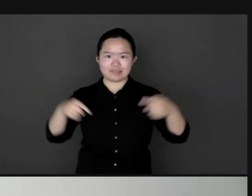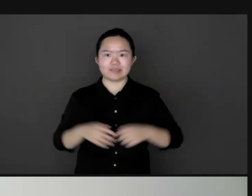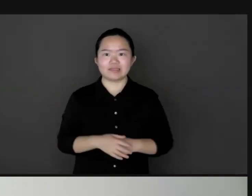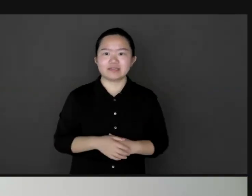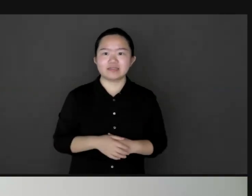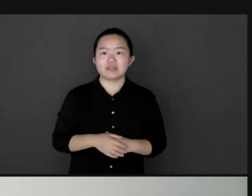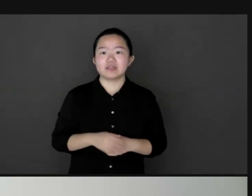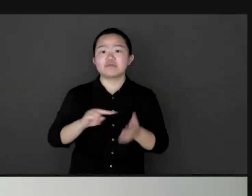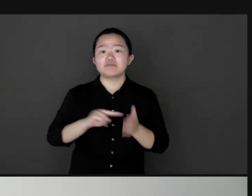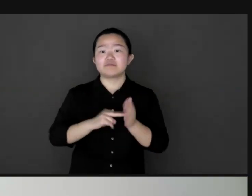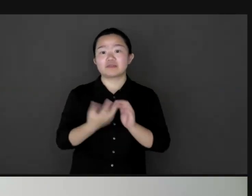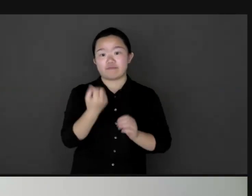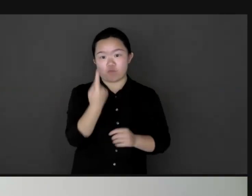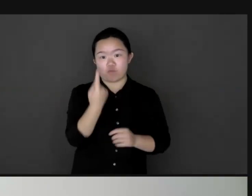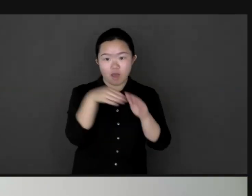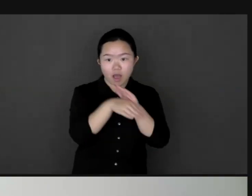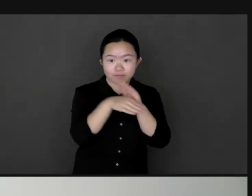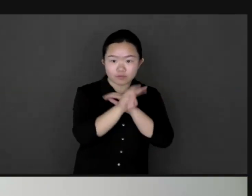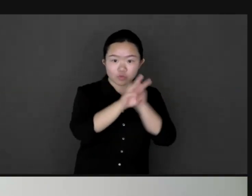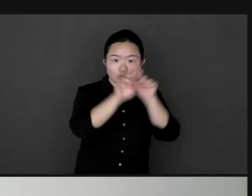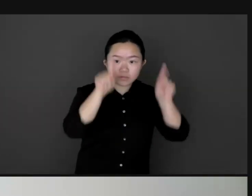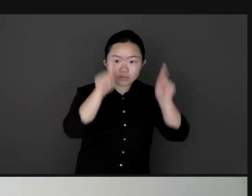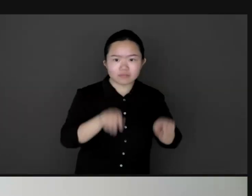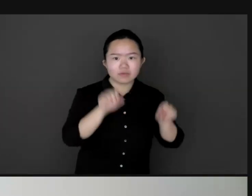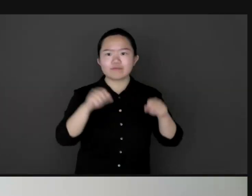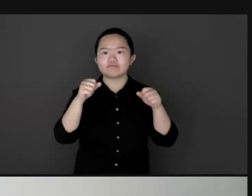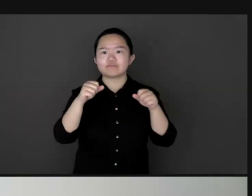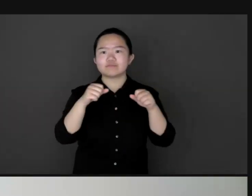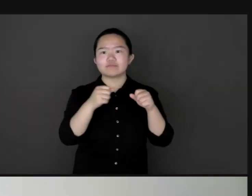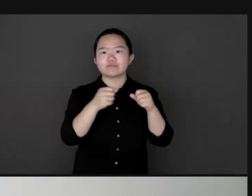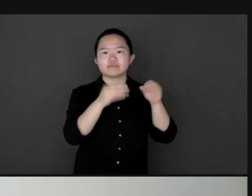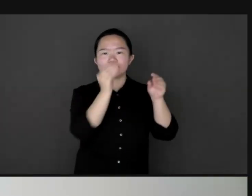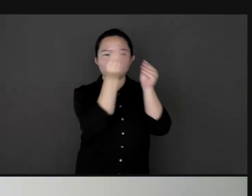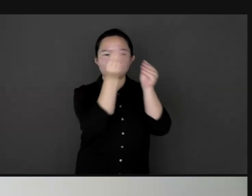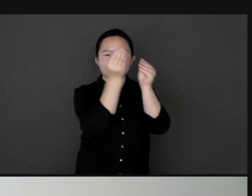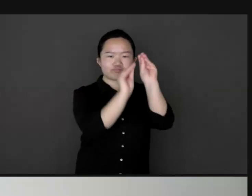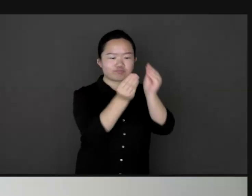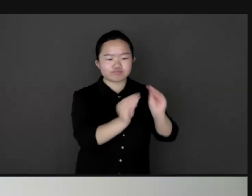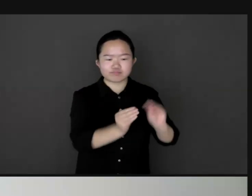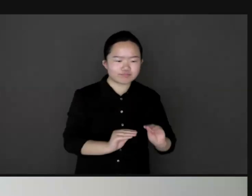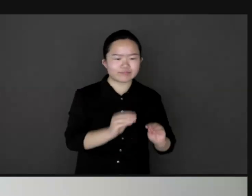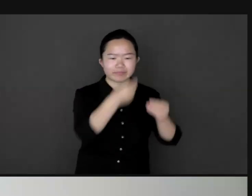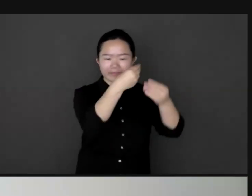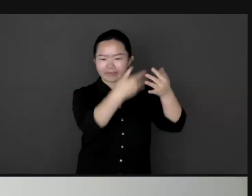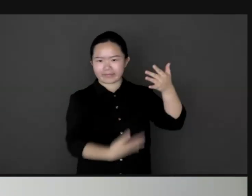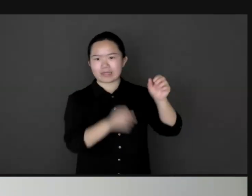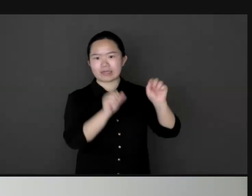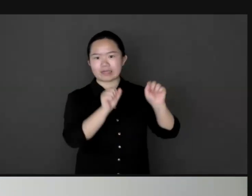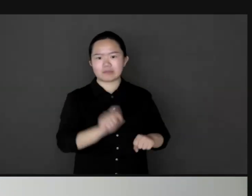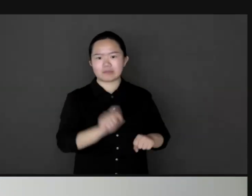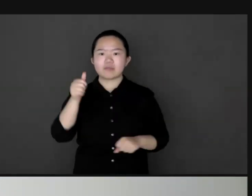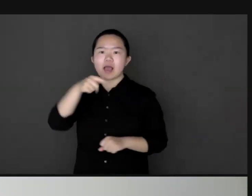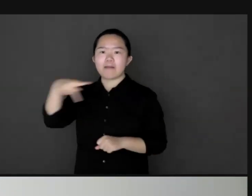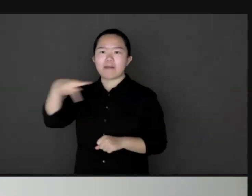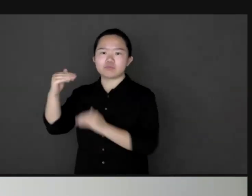if you have an identification app and you can put your passport with an NFC against your phone, then that's the only way to